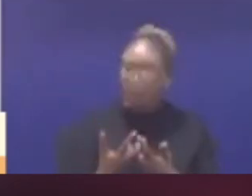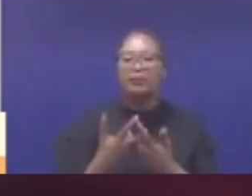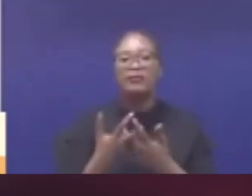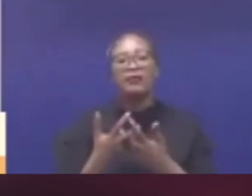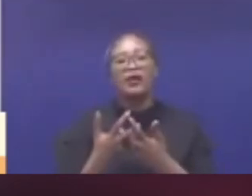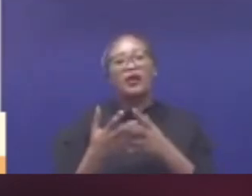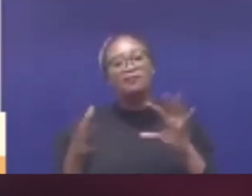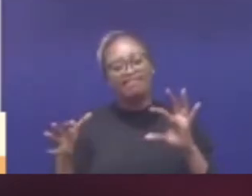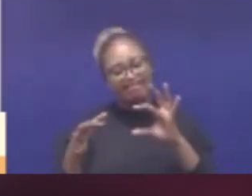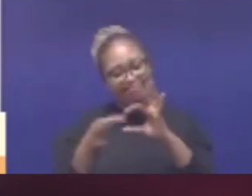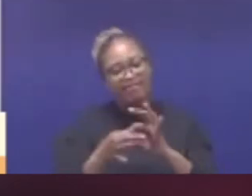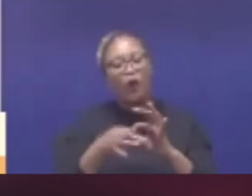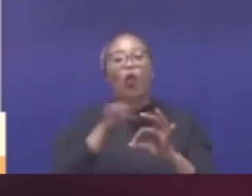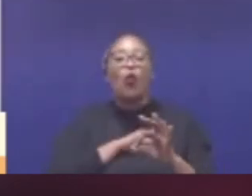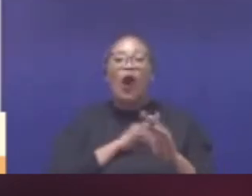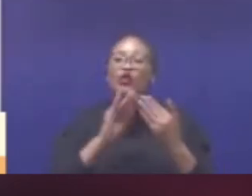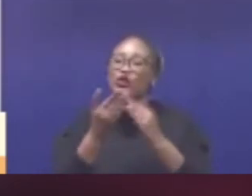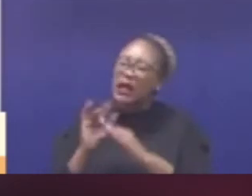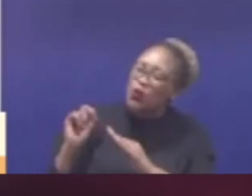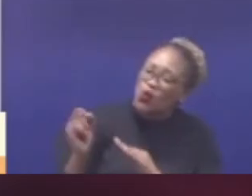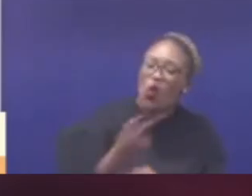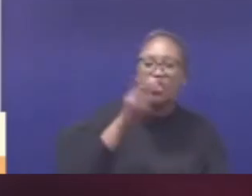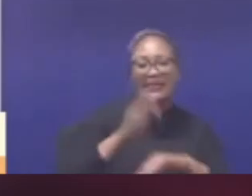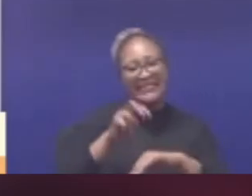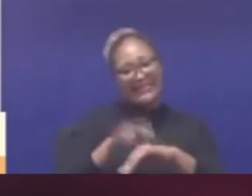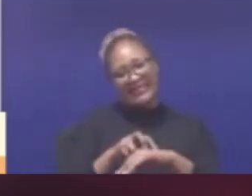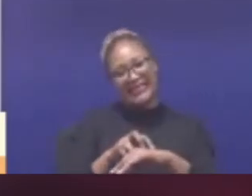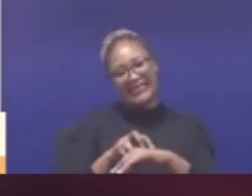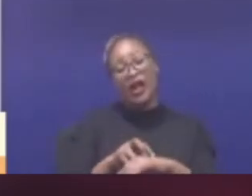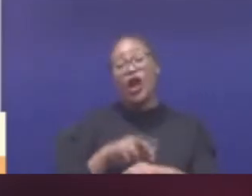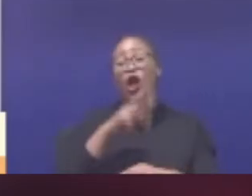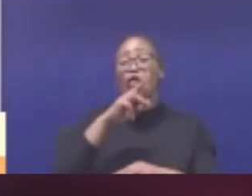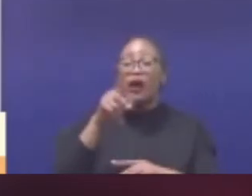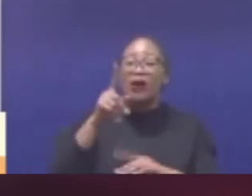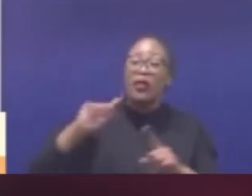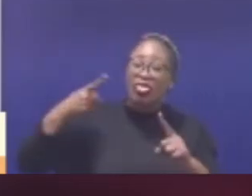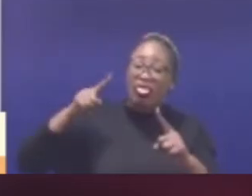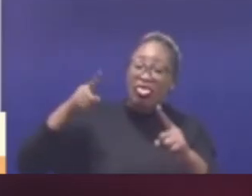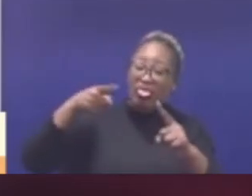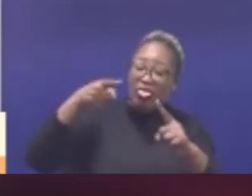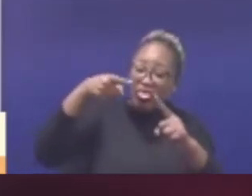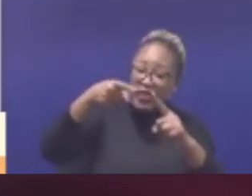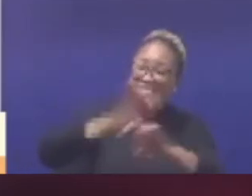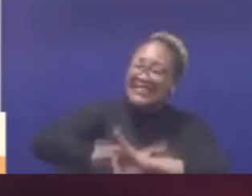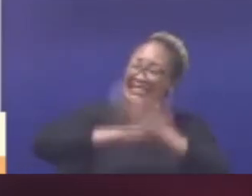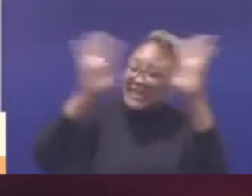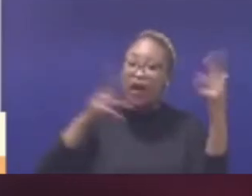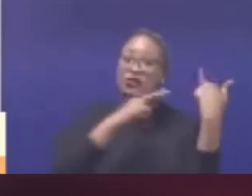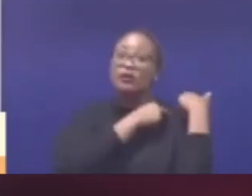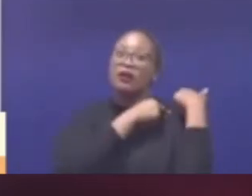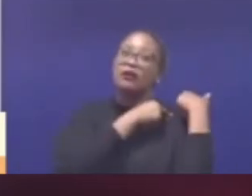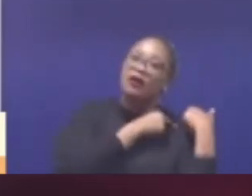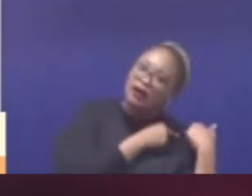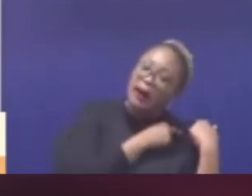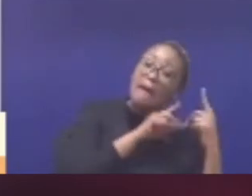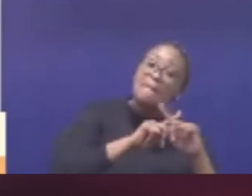whole of society. The road ahead is clear, the burden is heavy, but we look forward to seeing the growth